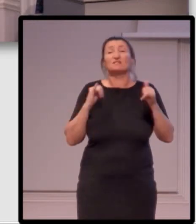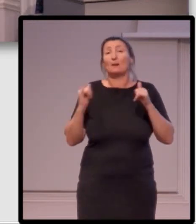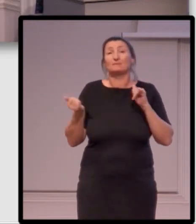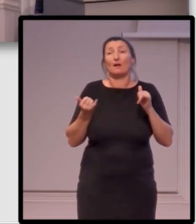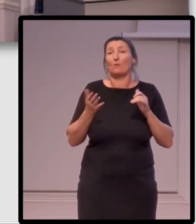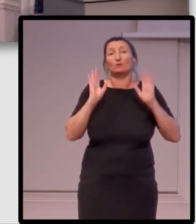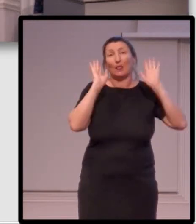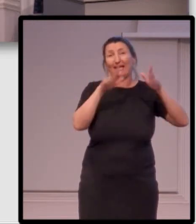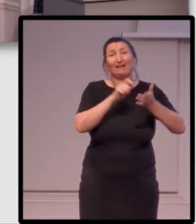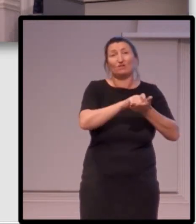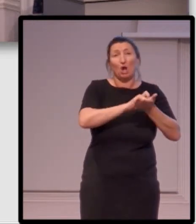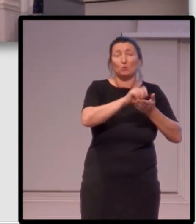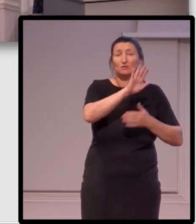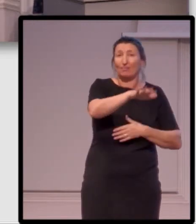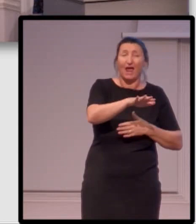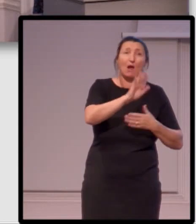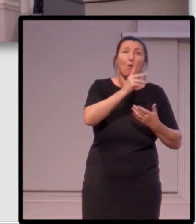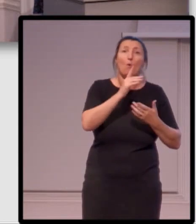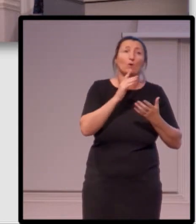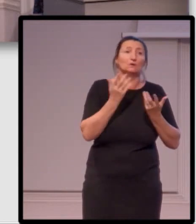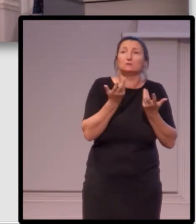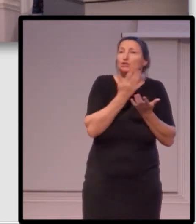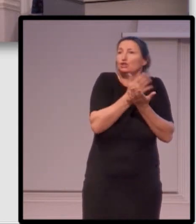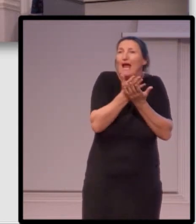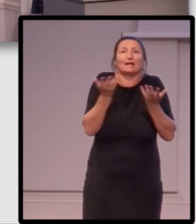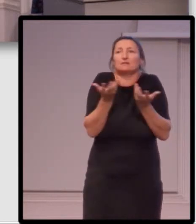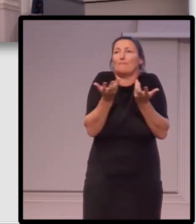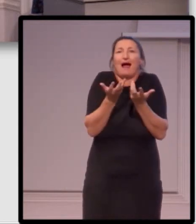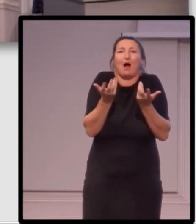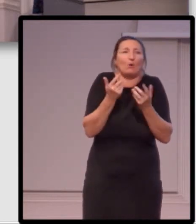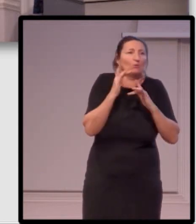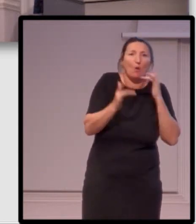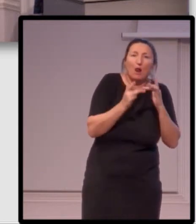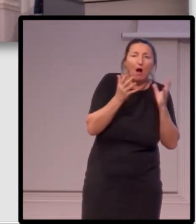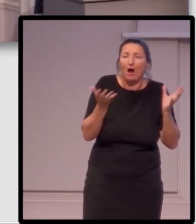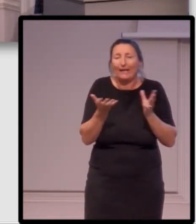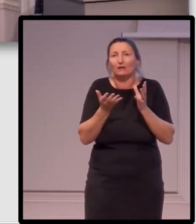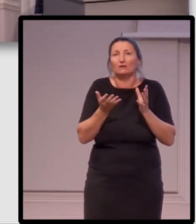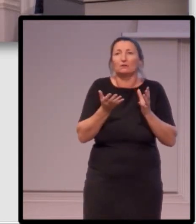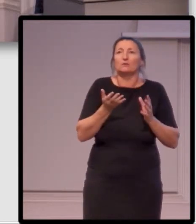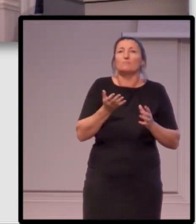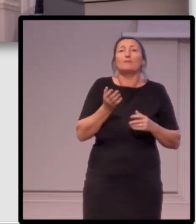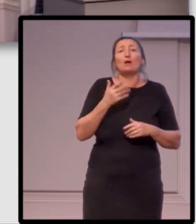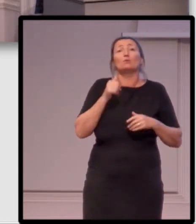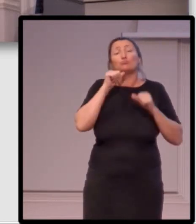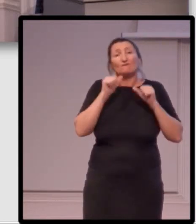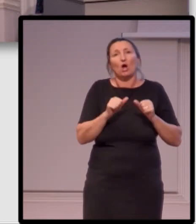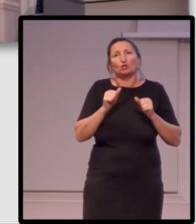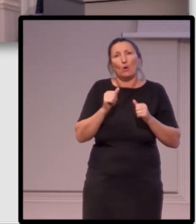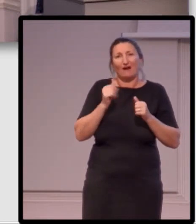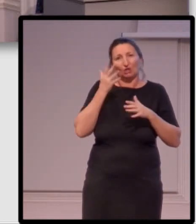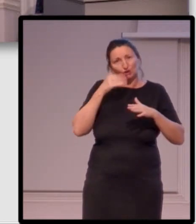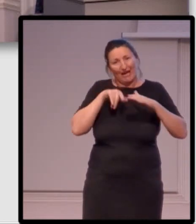nurses. And they would like that to be shared in a better way. To have check-ins rather than check-ups, so it feels